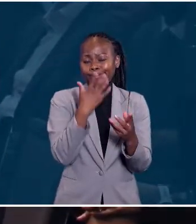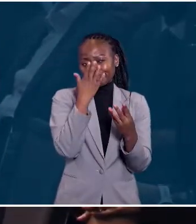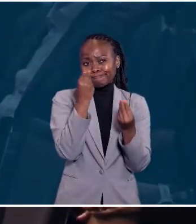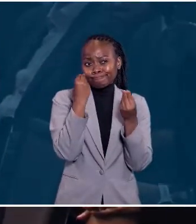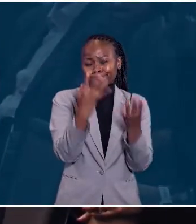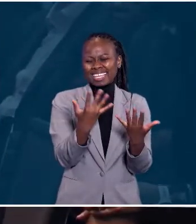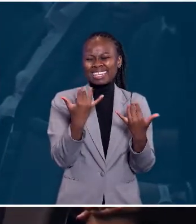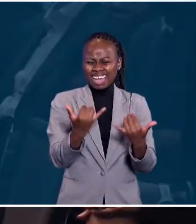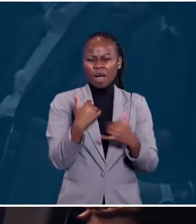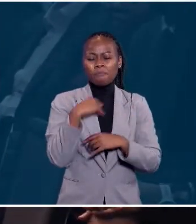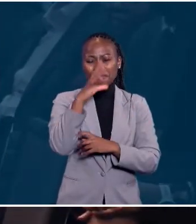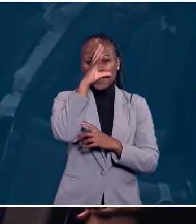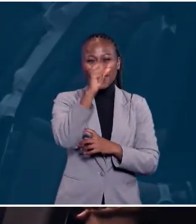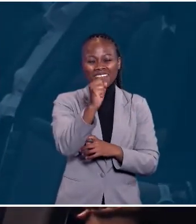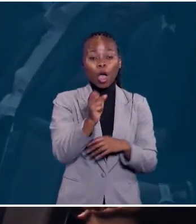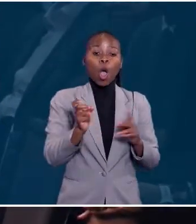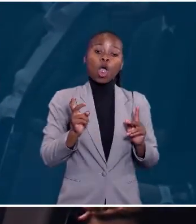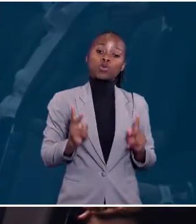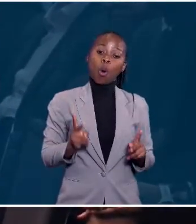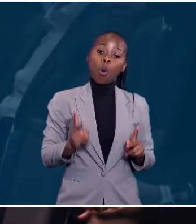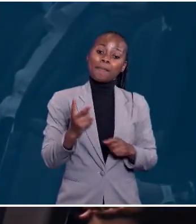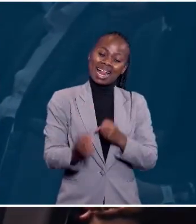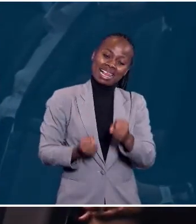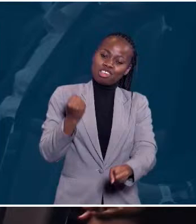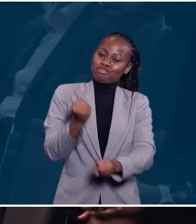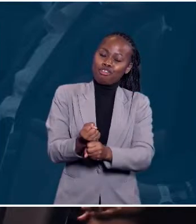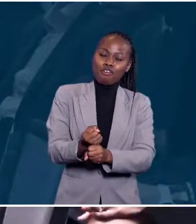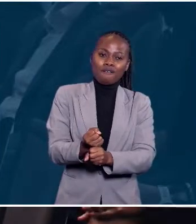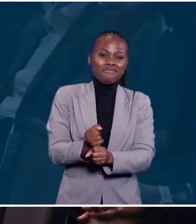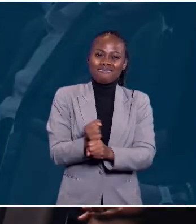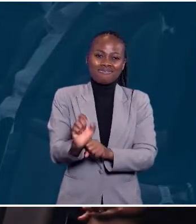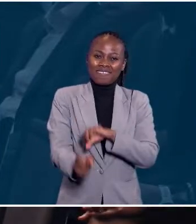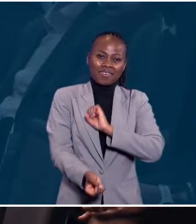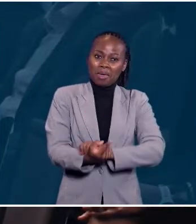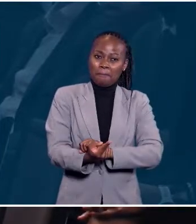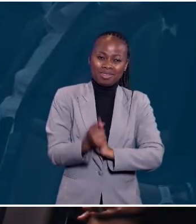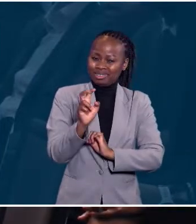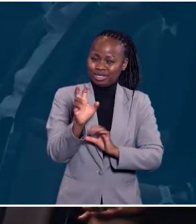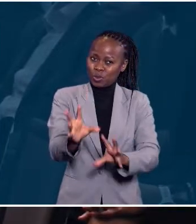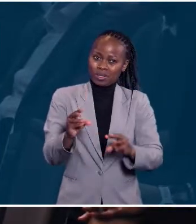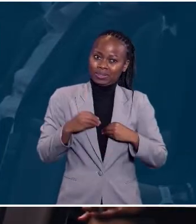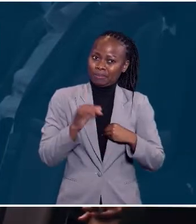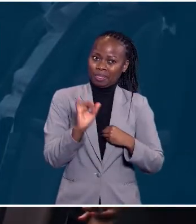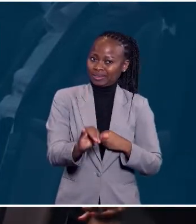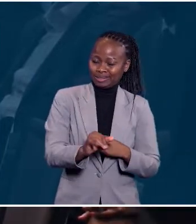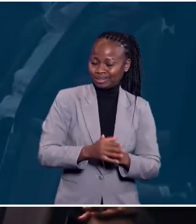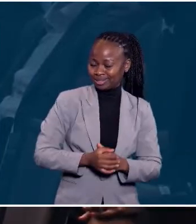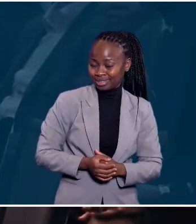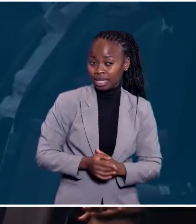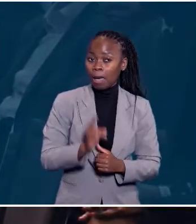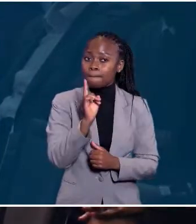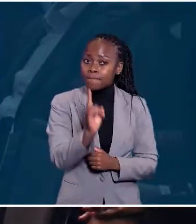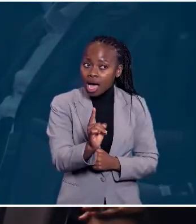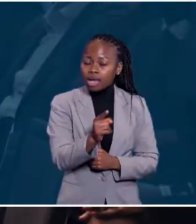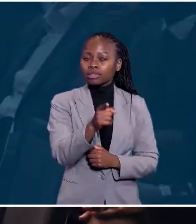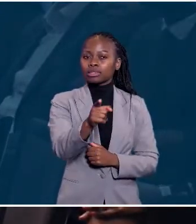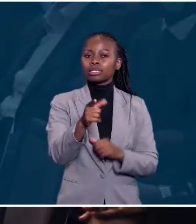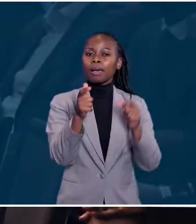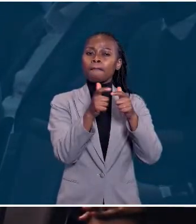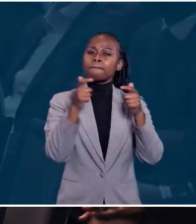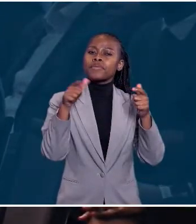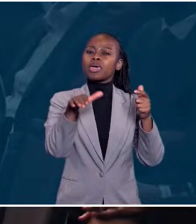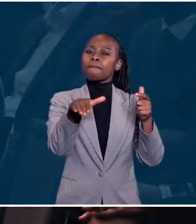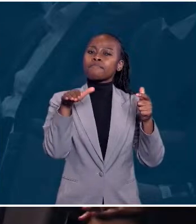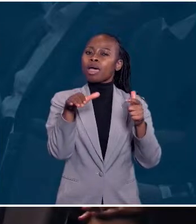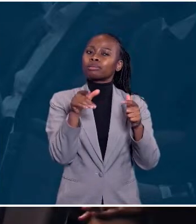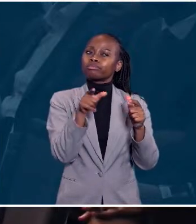markets. We have to accept that. So all the Reserve Bank can do is lower inflation. So is